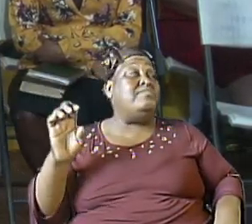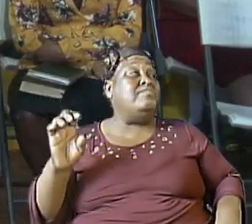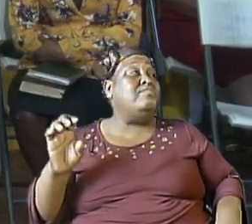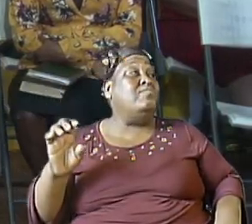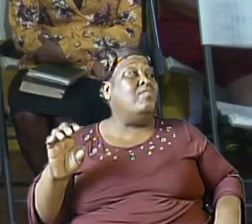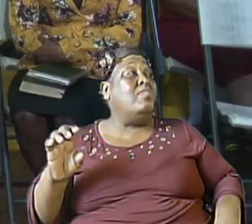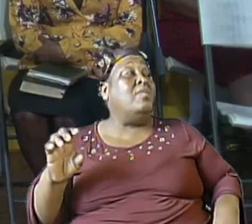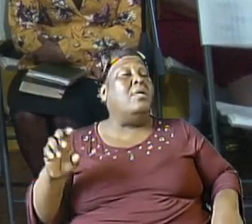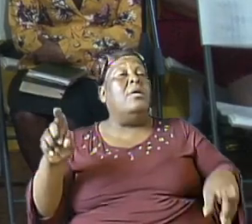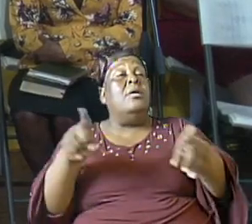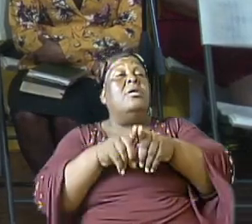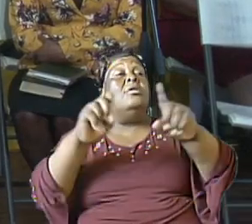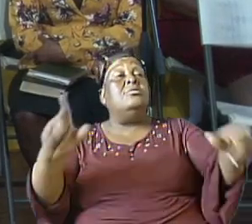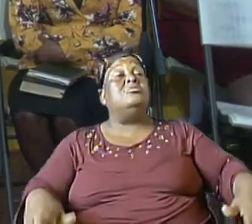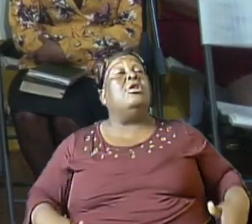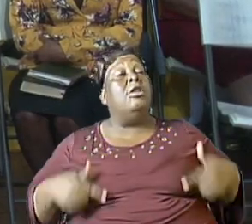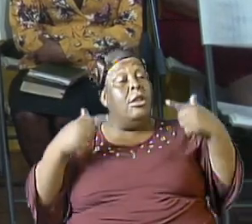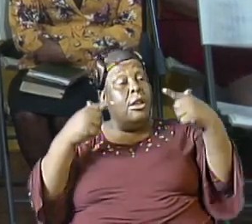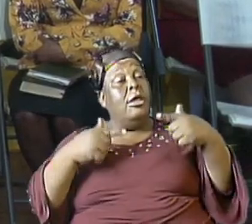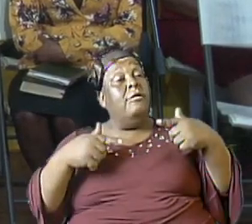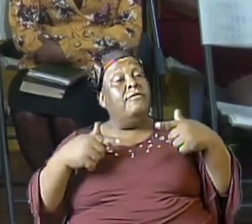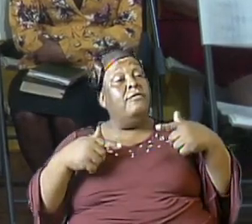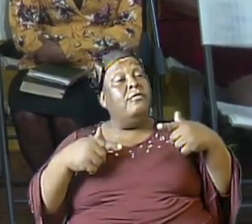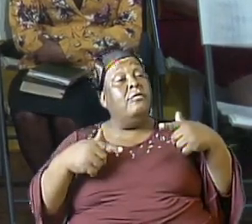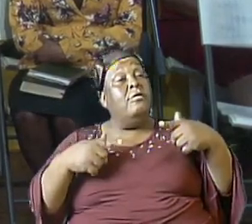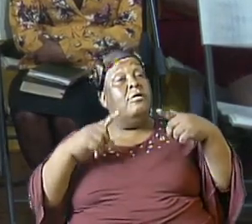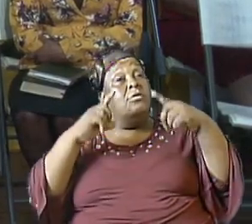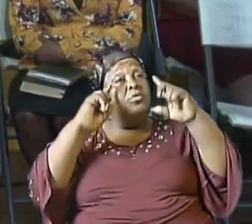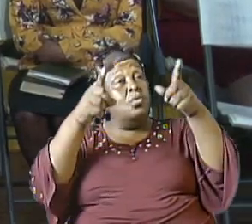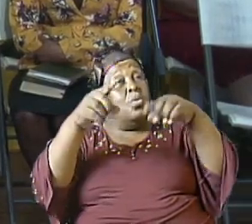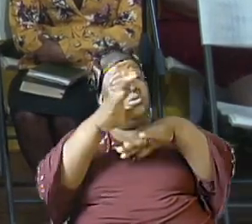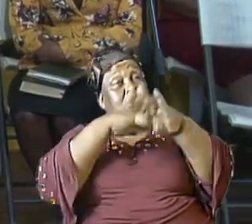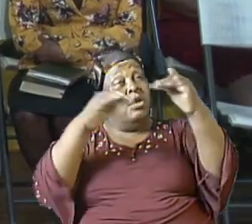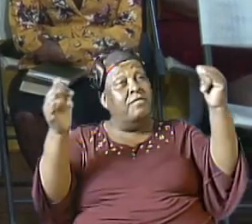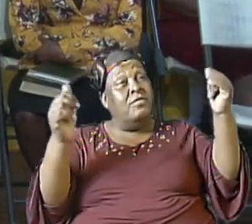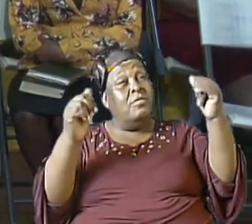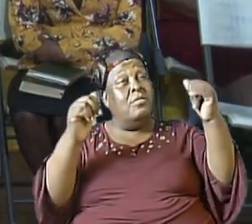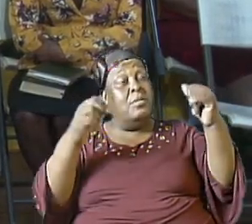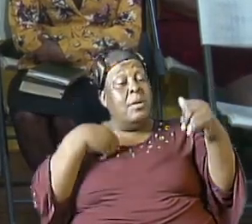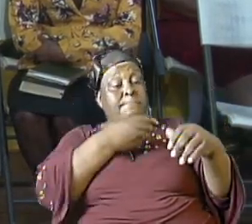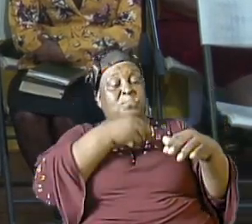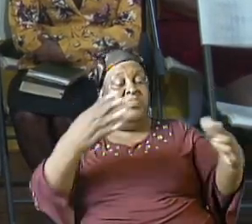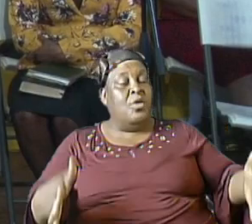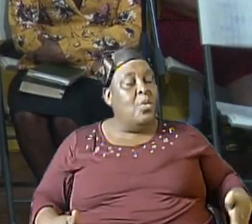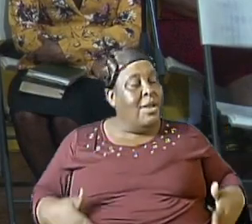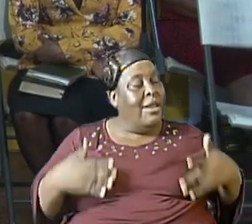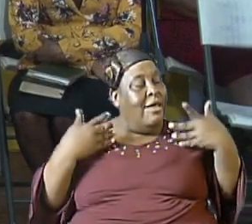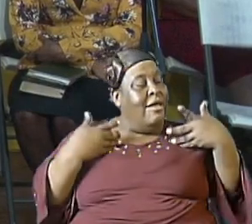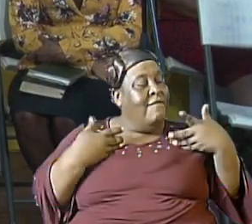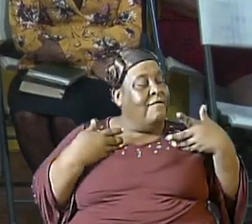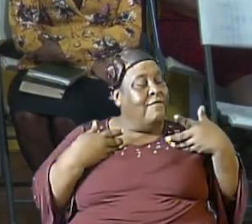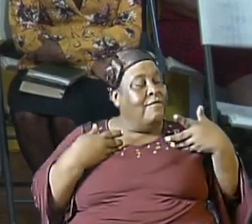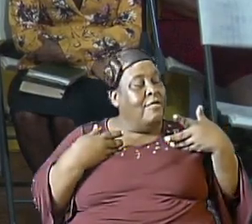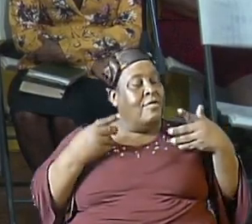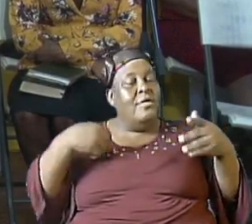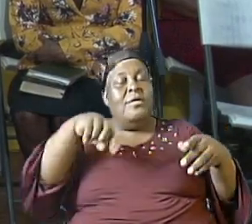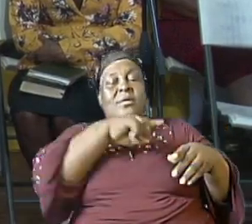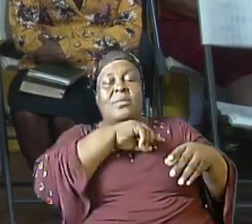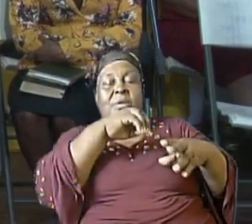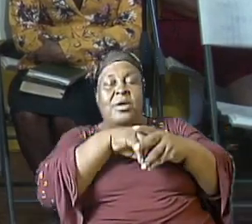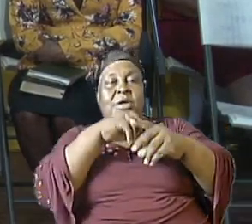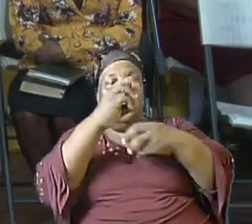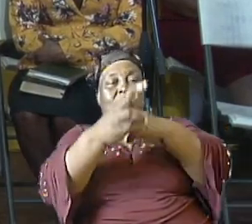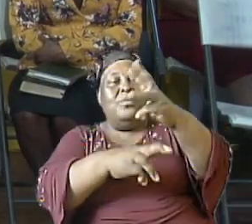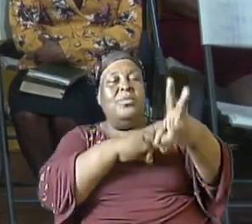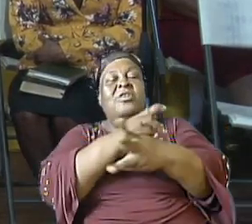So as we march to Zion, our lives must be lived with a heavenly perspective. Bible says we are in the world